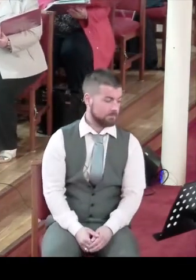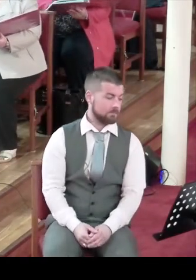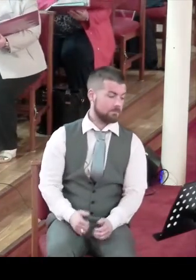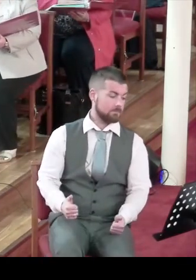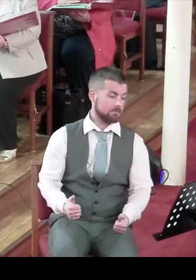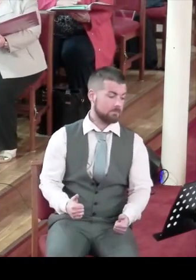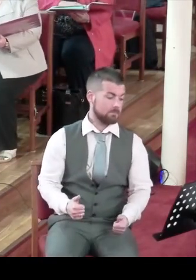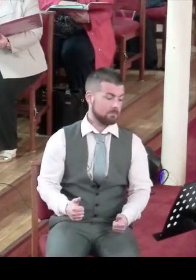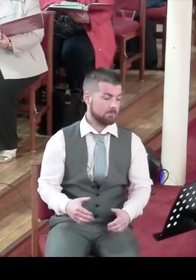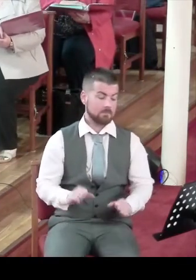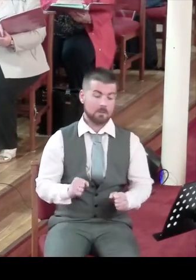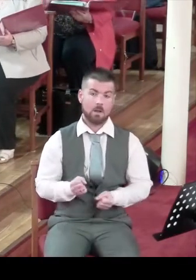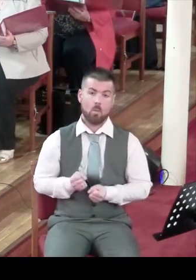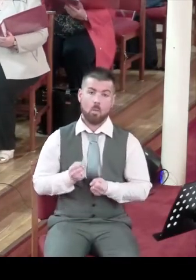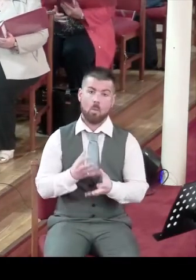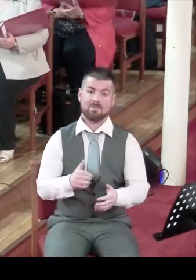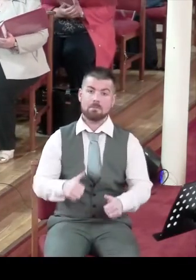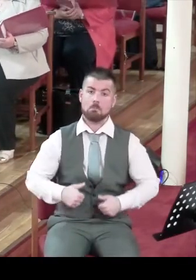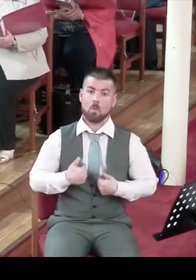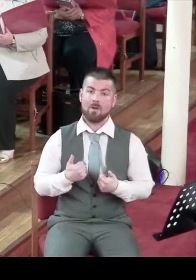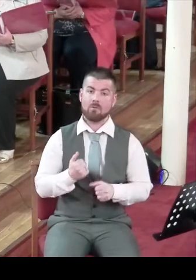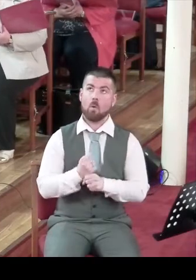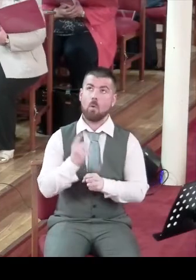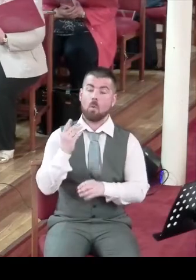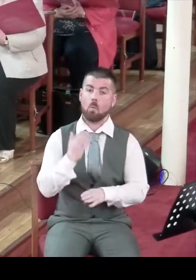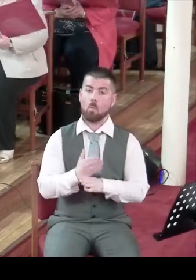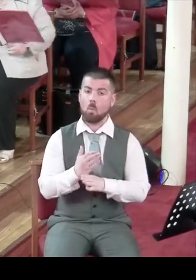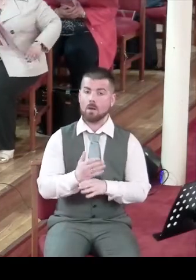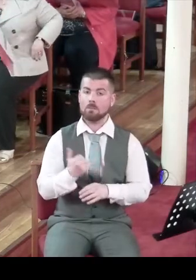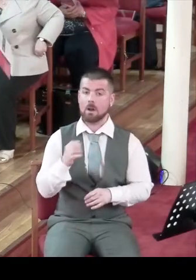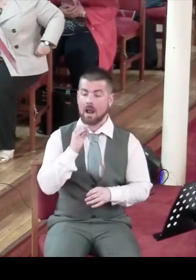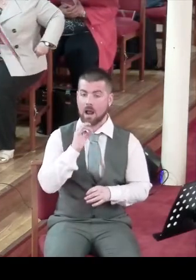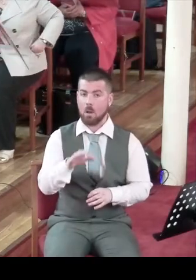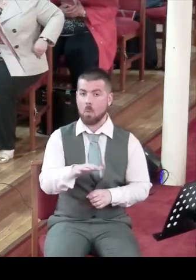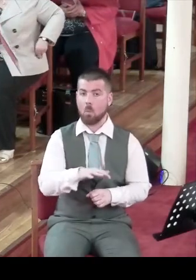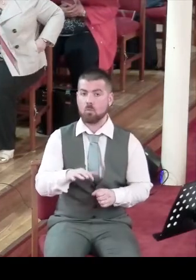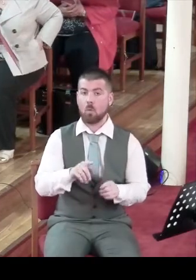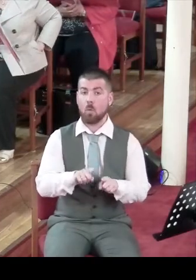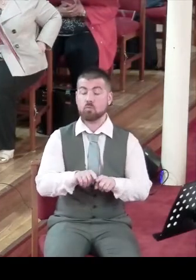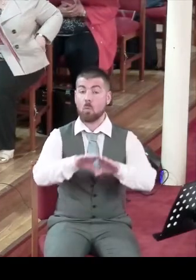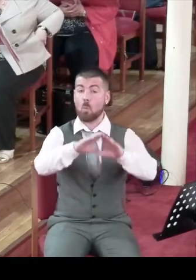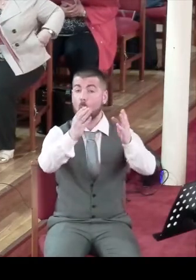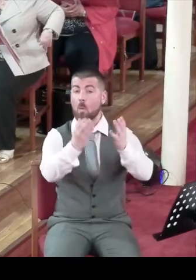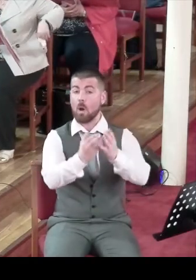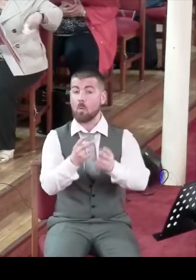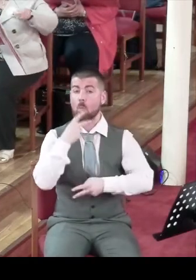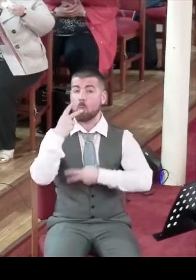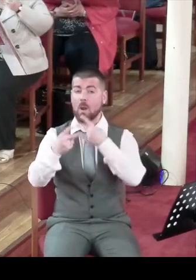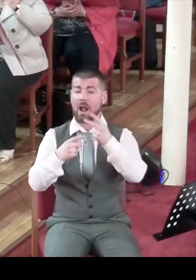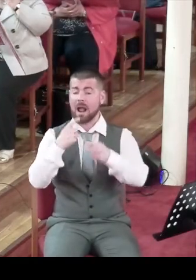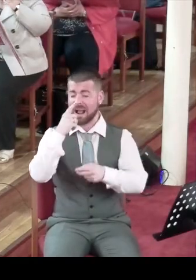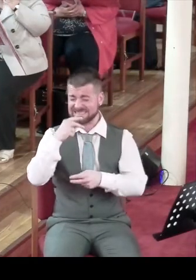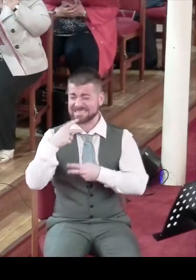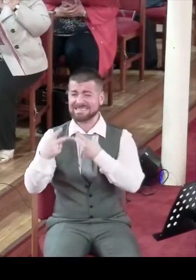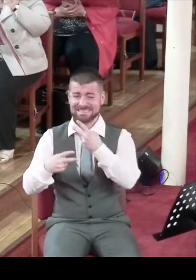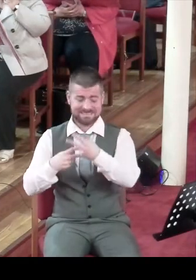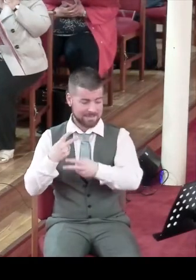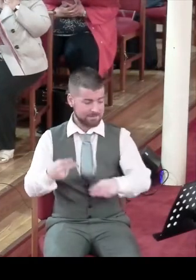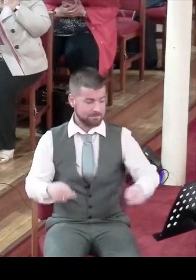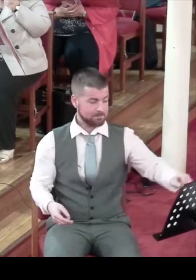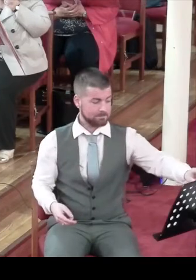And so as we bring our offering this morning for God's work, both locally and around the world, the choir are going to sing. And